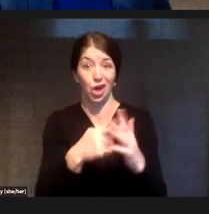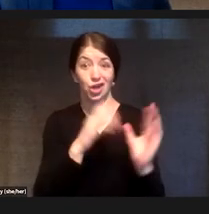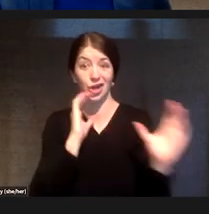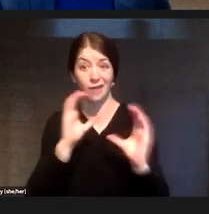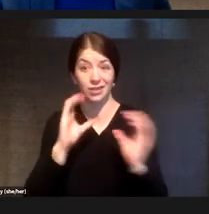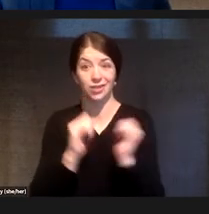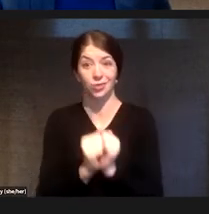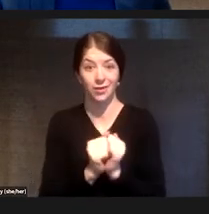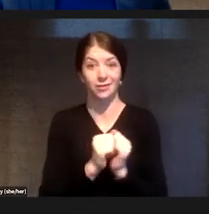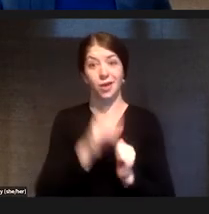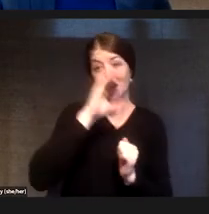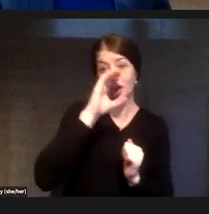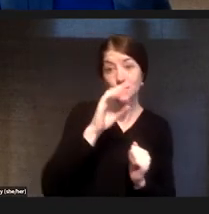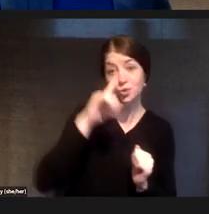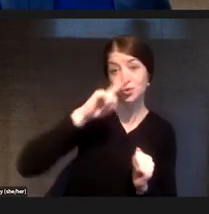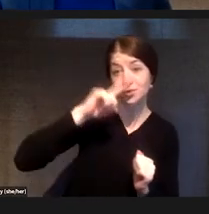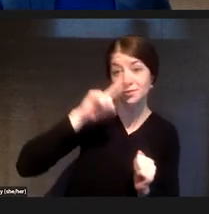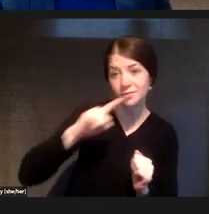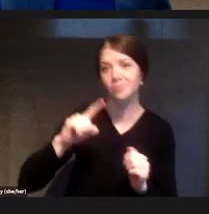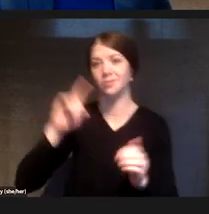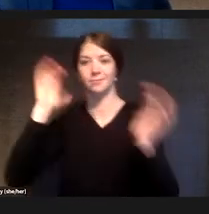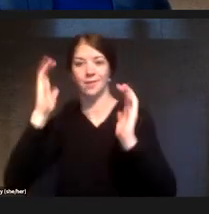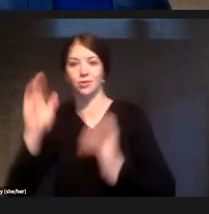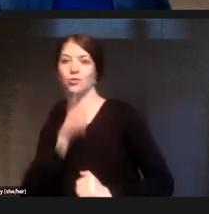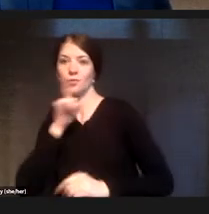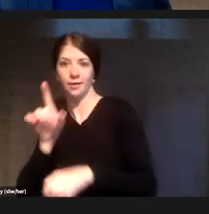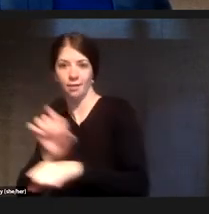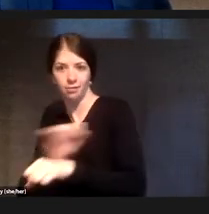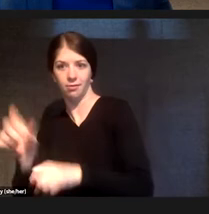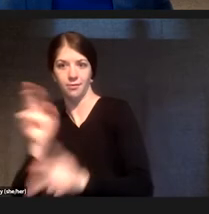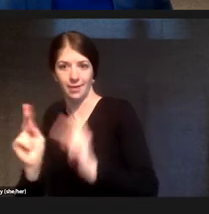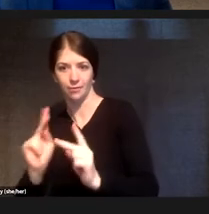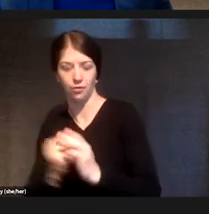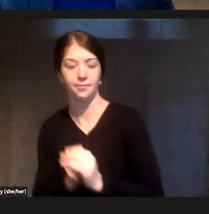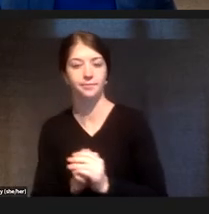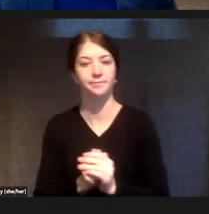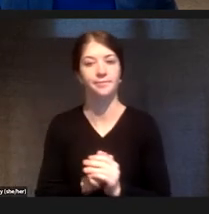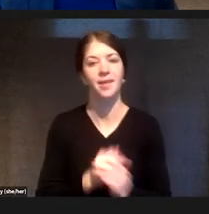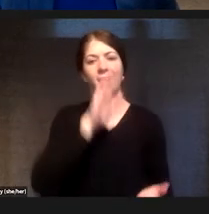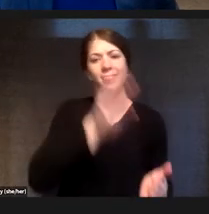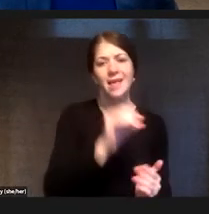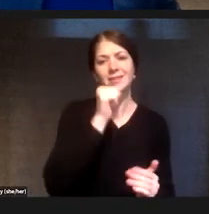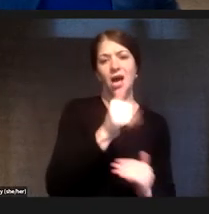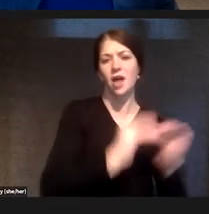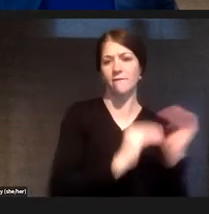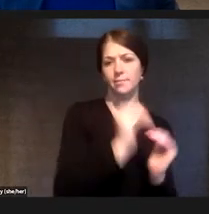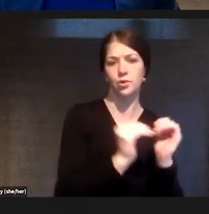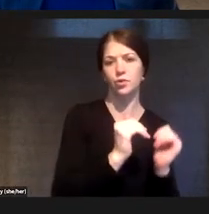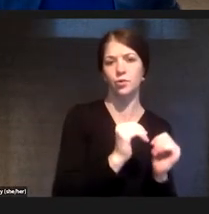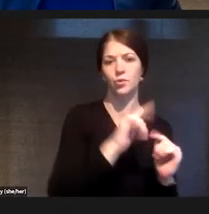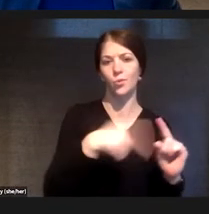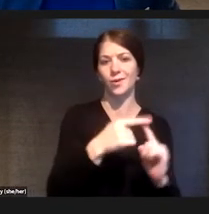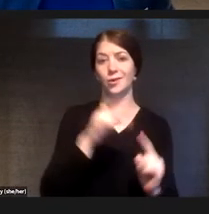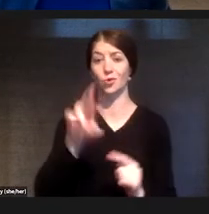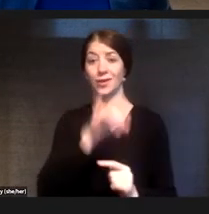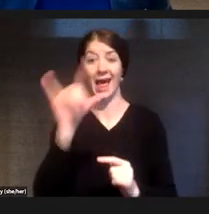real people. People don't get as uncomfortable when you talk about it in this way, especially when the reality of our world is more like